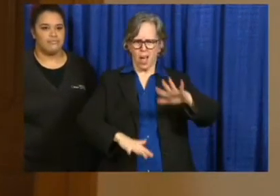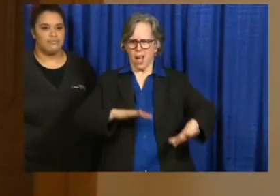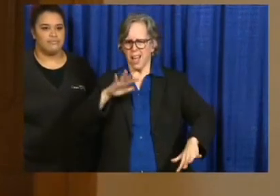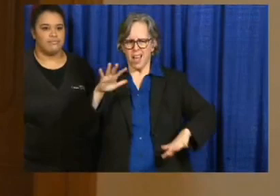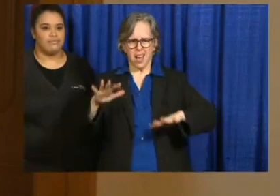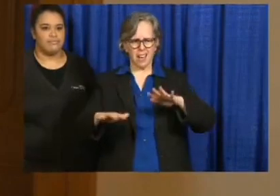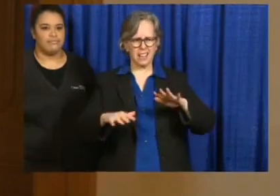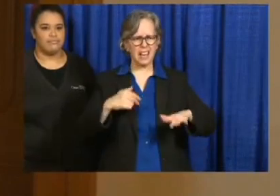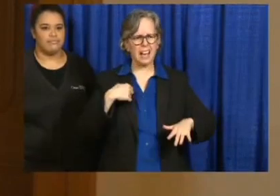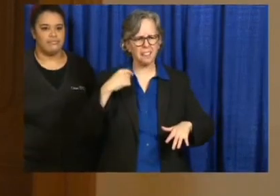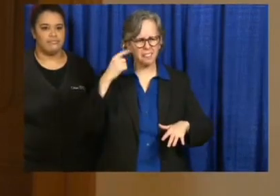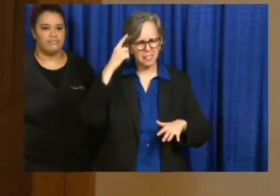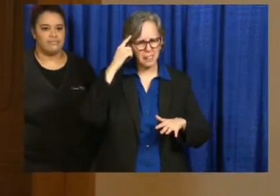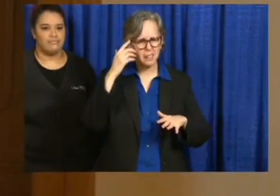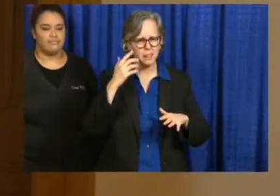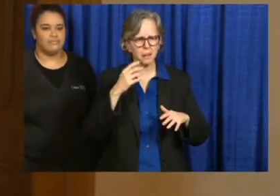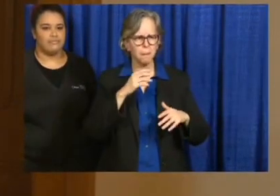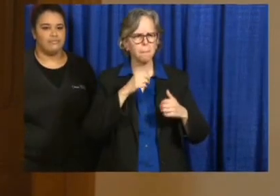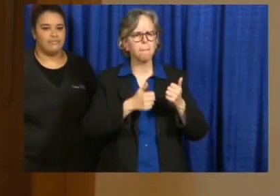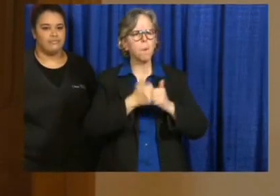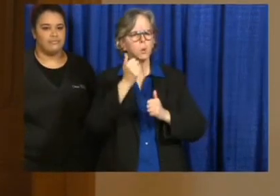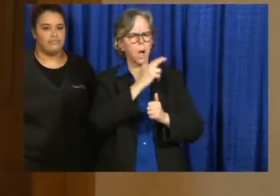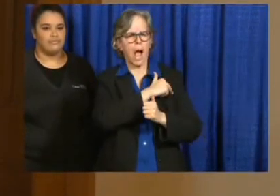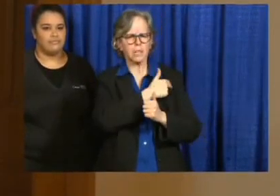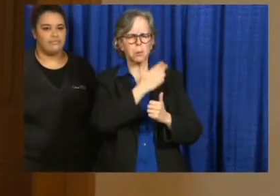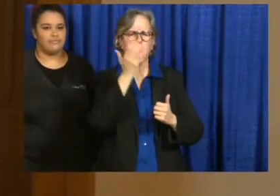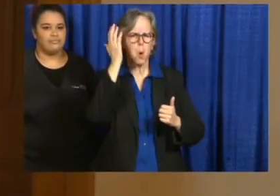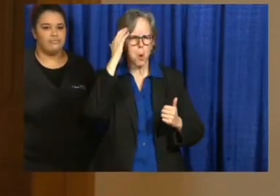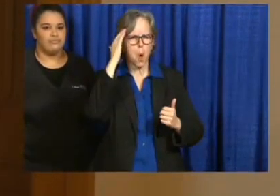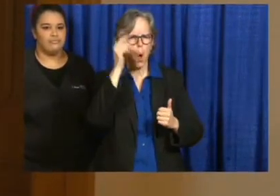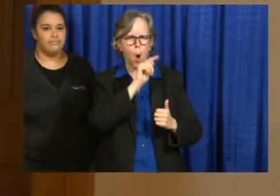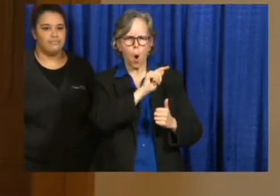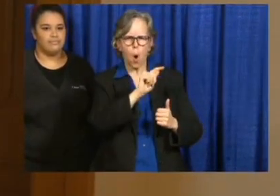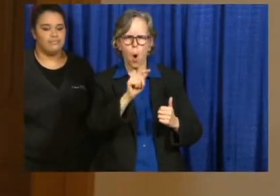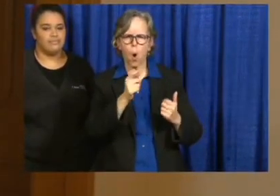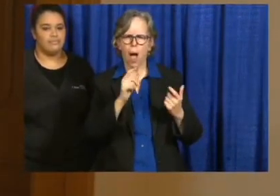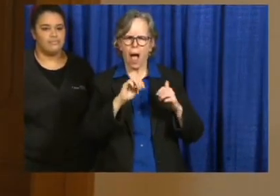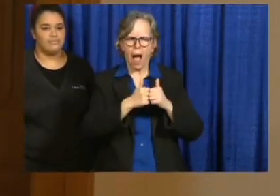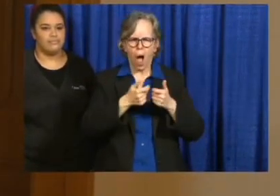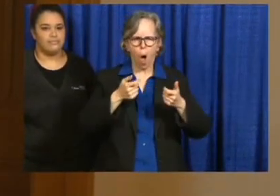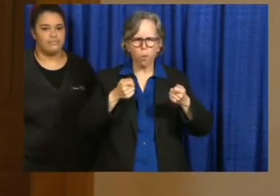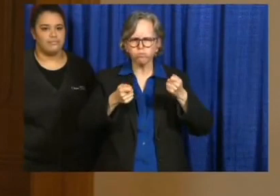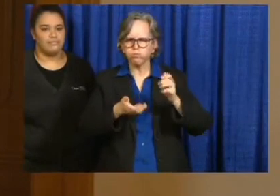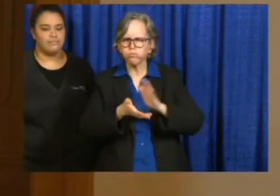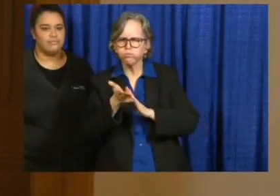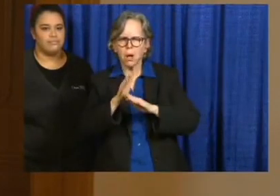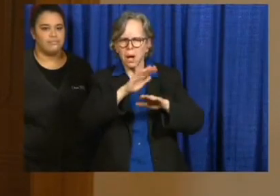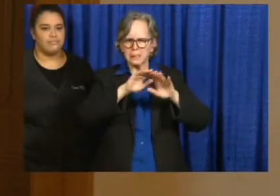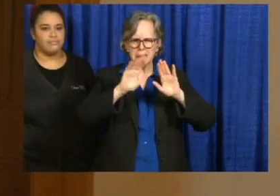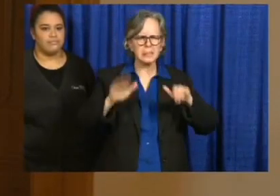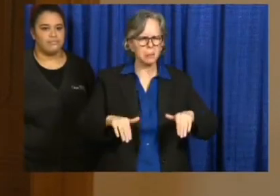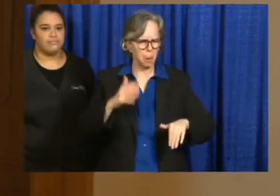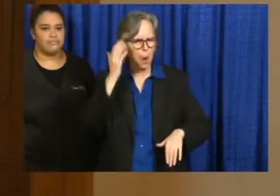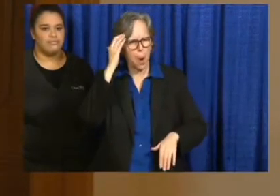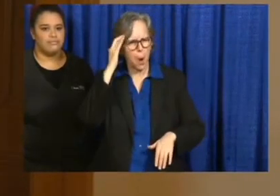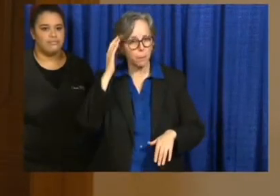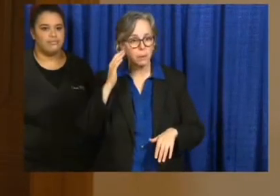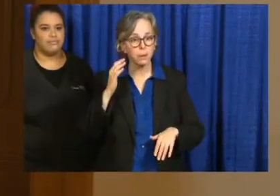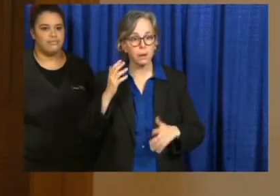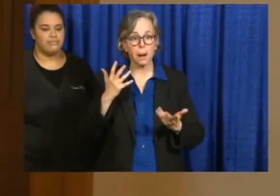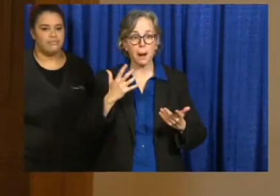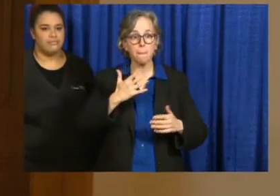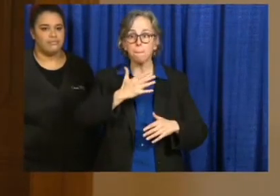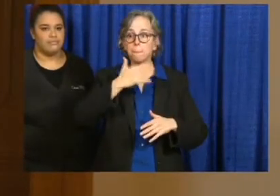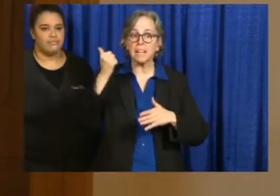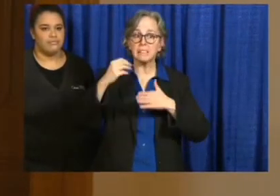in their normal system, and some of the best leaders in healthcare are now working together to build out a